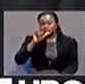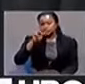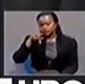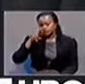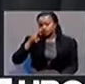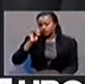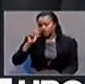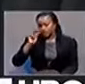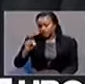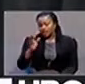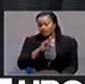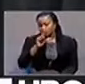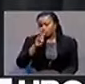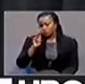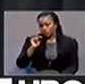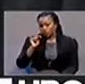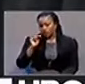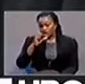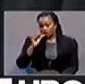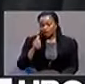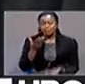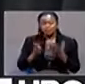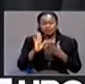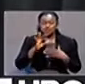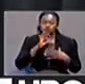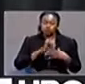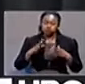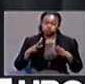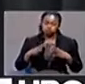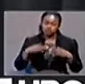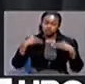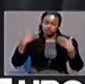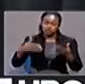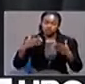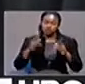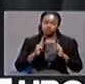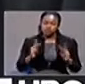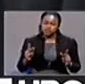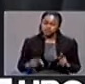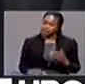Lwanga. May his soul rest in eternal peace.